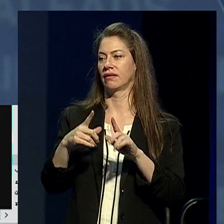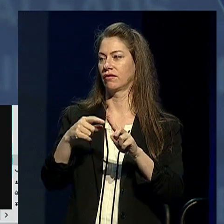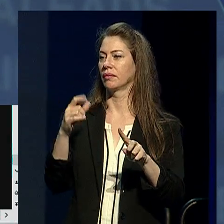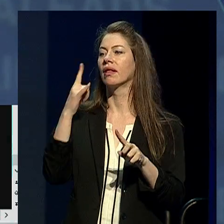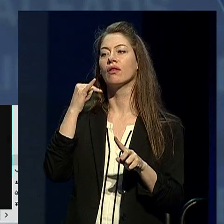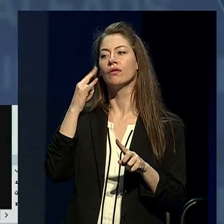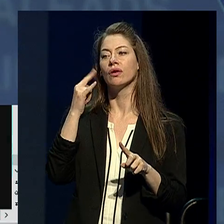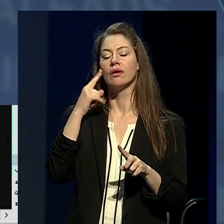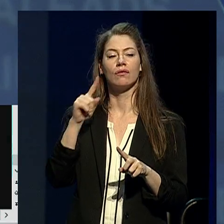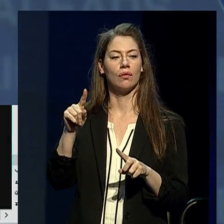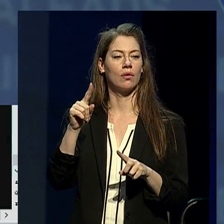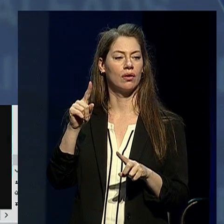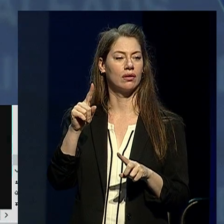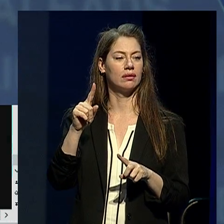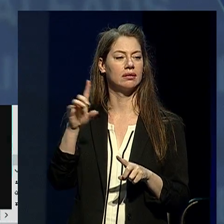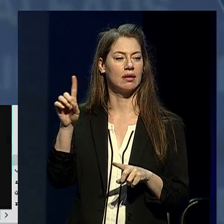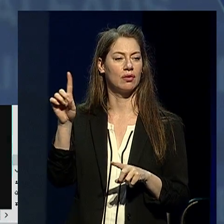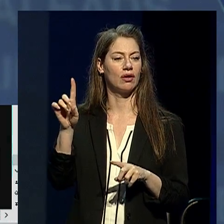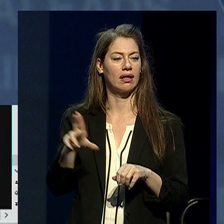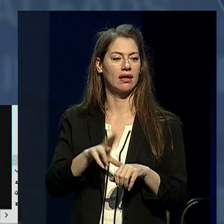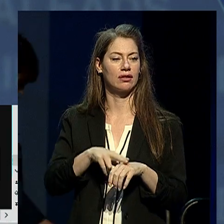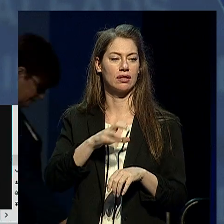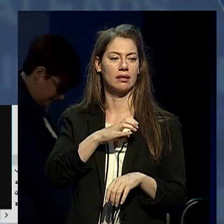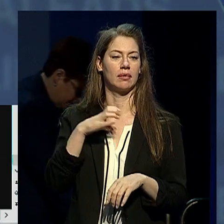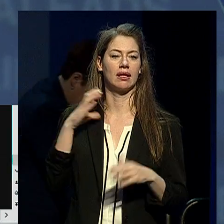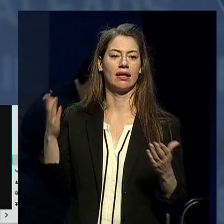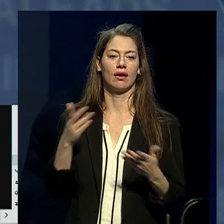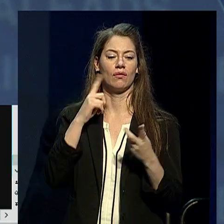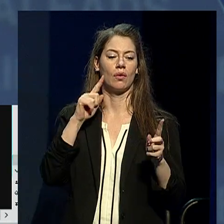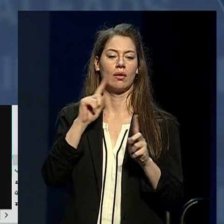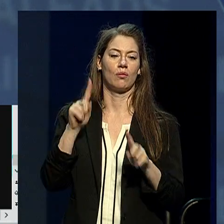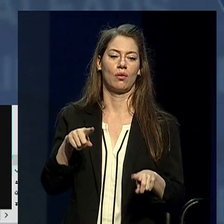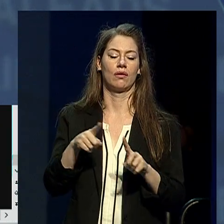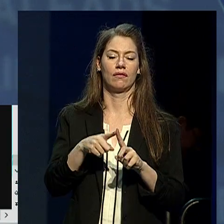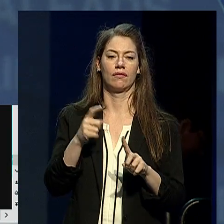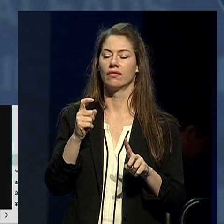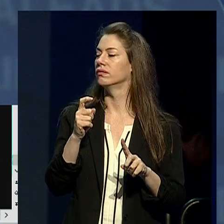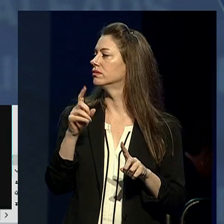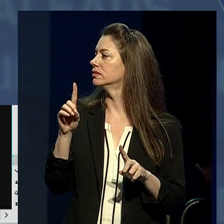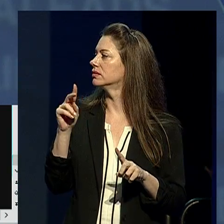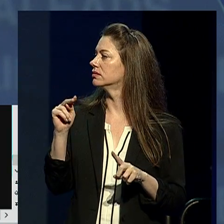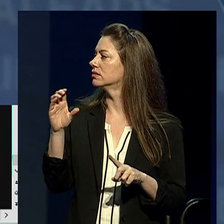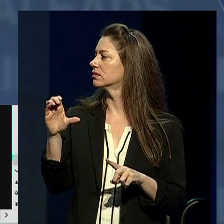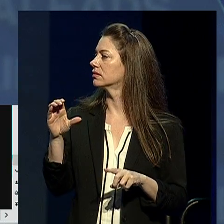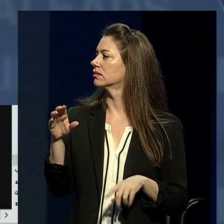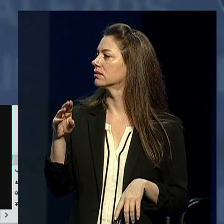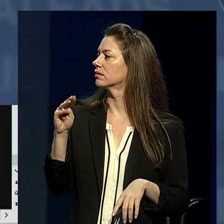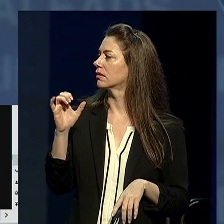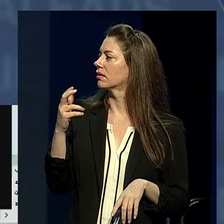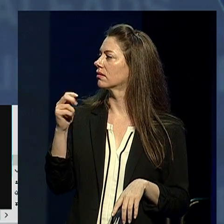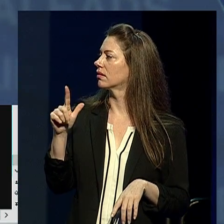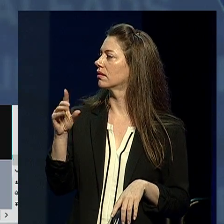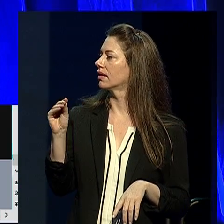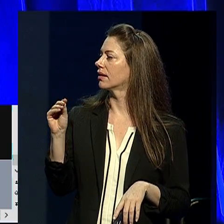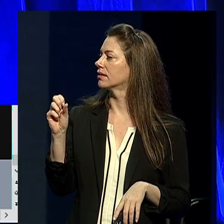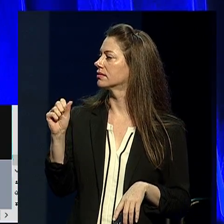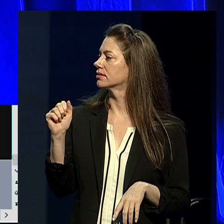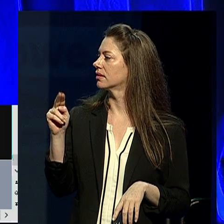California on the Democratic National Committee. Here to give a report on the DNC are my friends Michael Kapp and Sandra